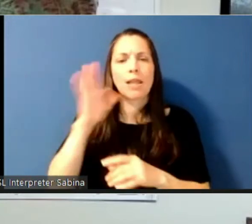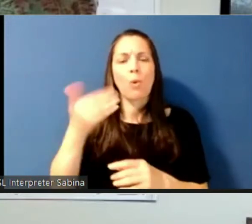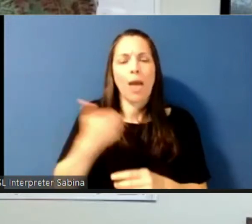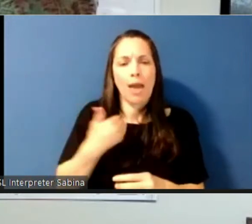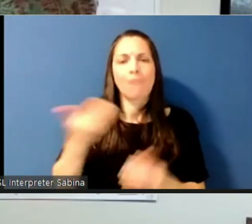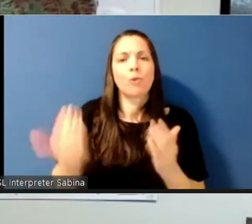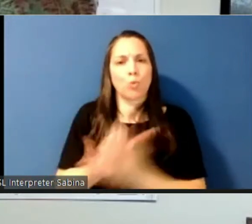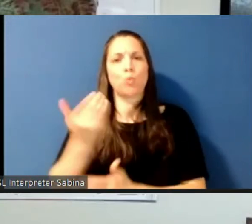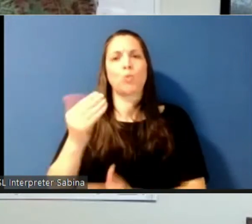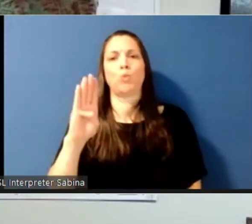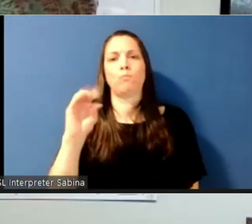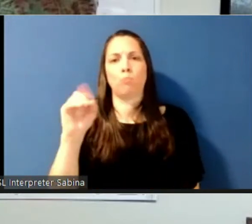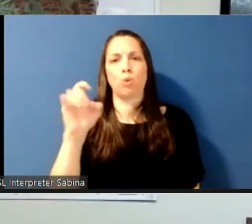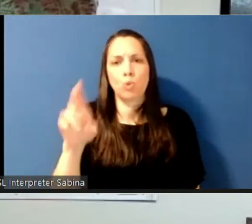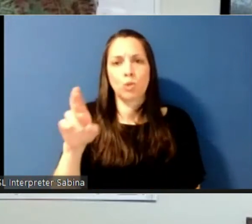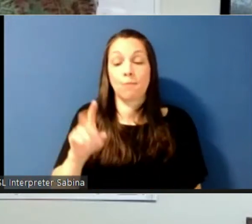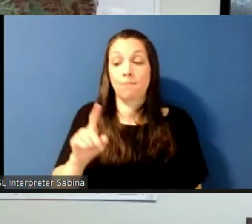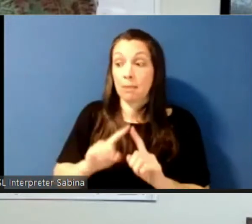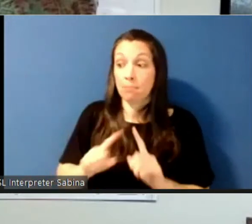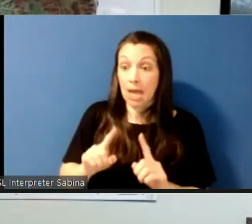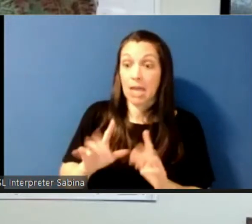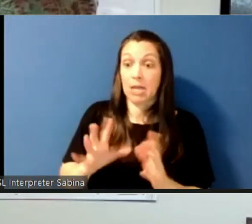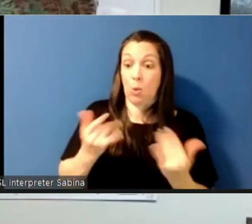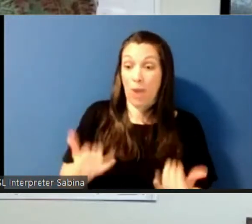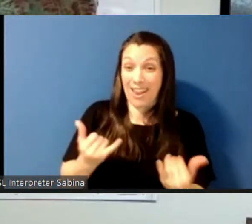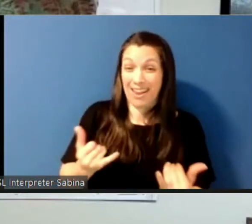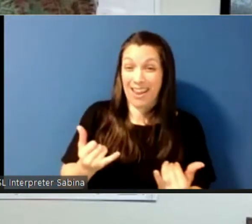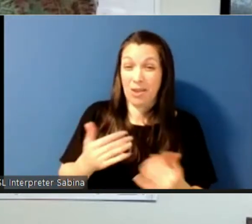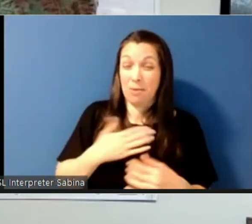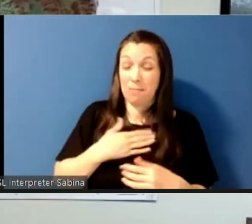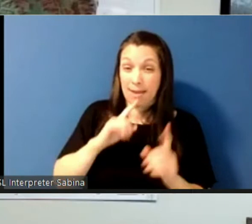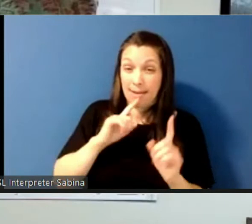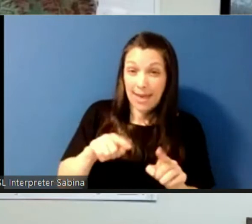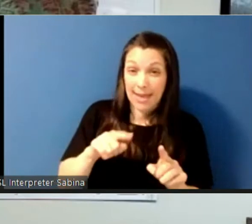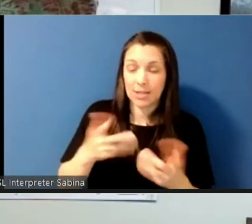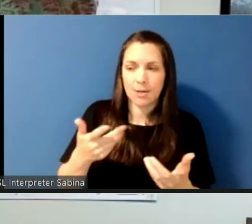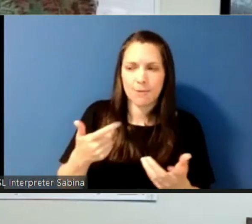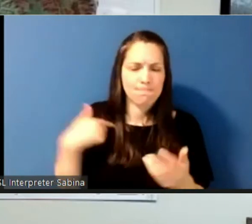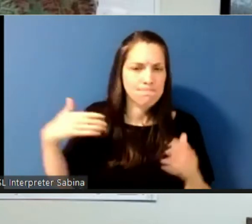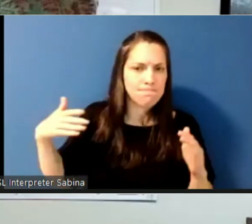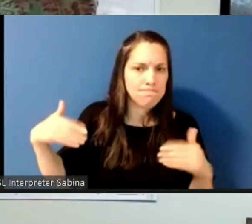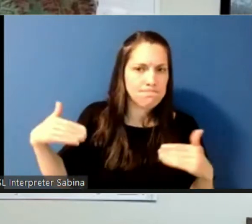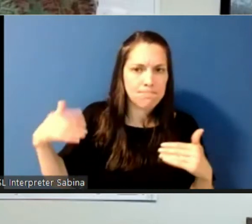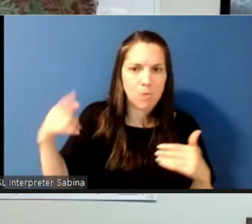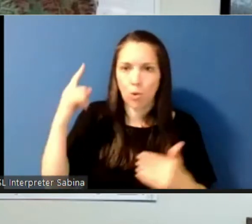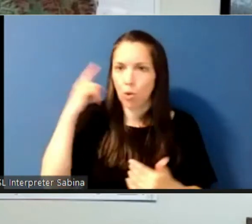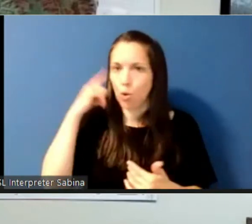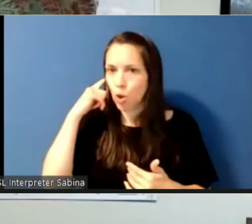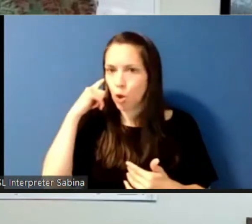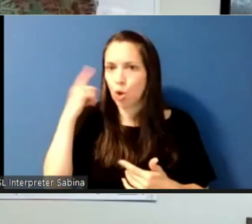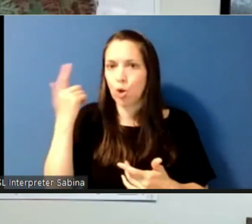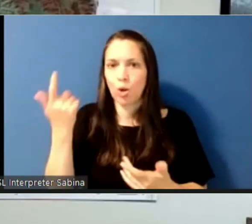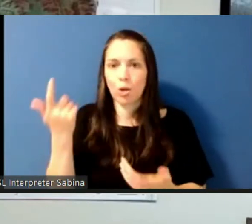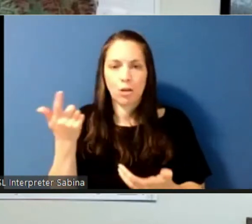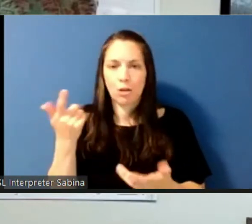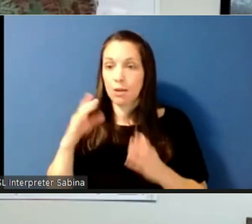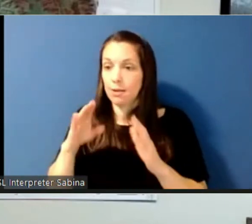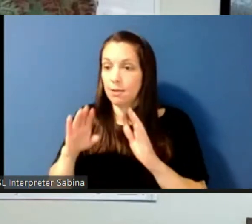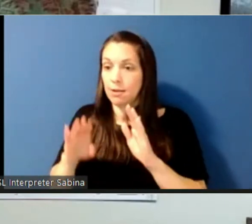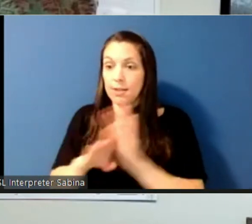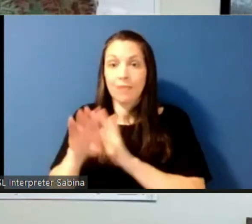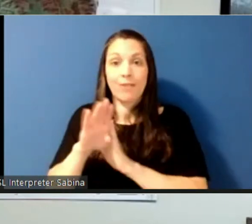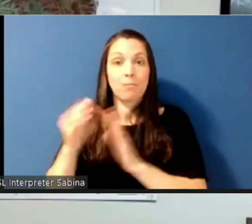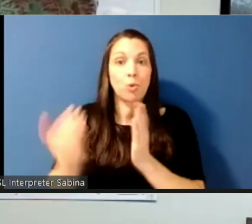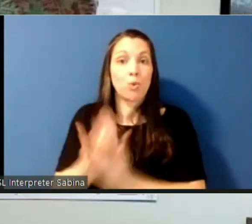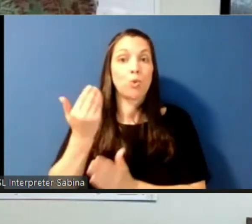those variants. But right now, the short answer is I have not heard talk of either developing a booster or